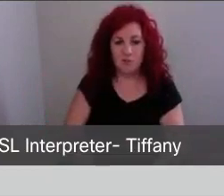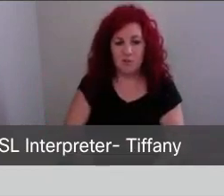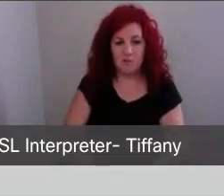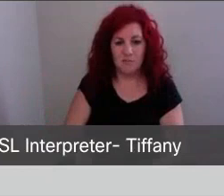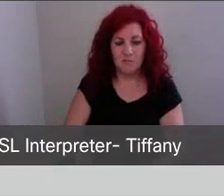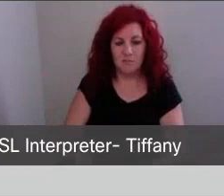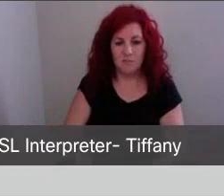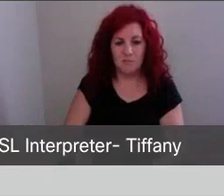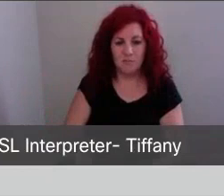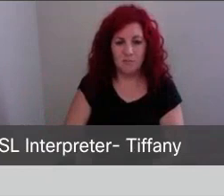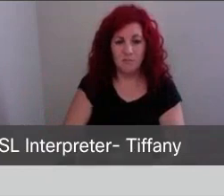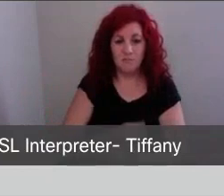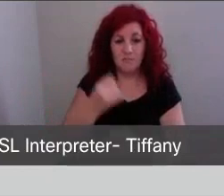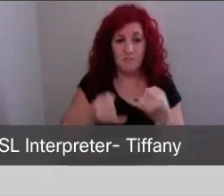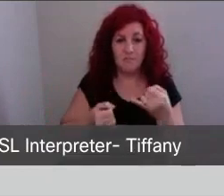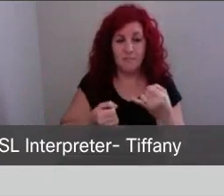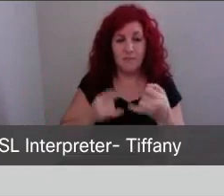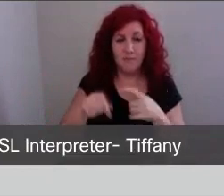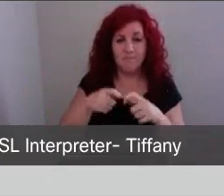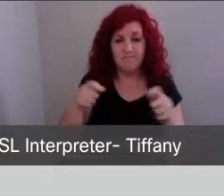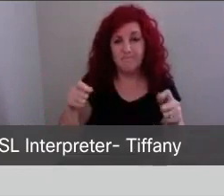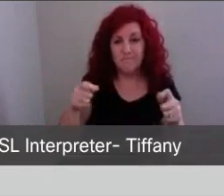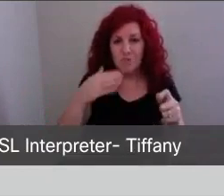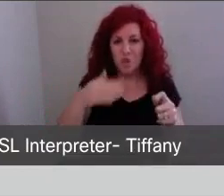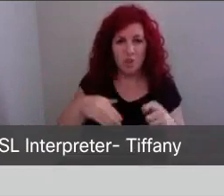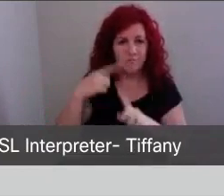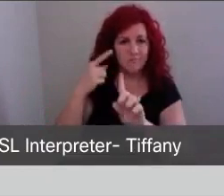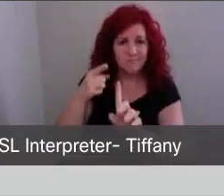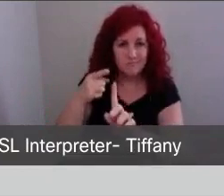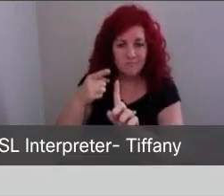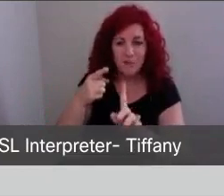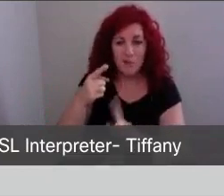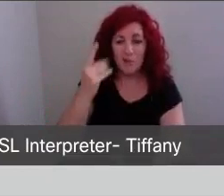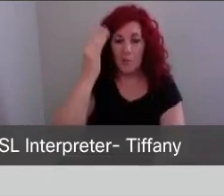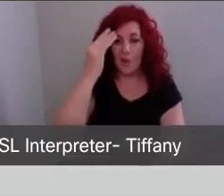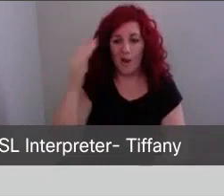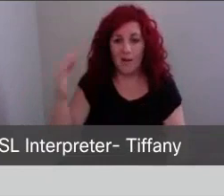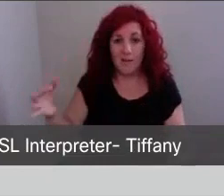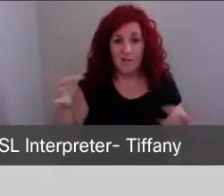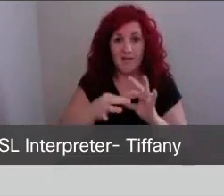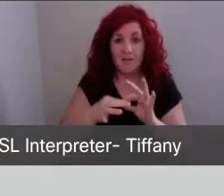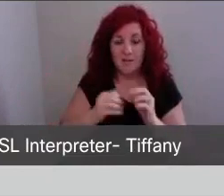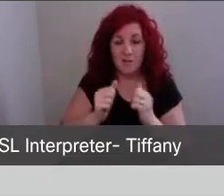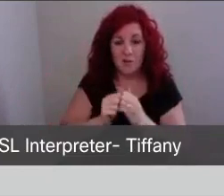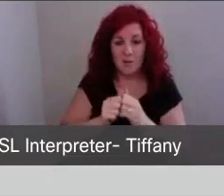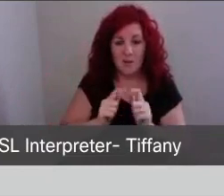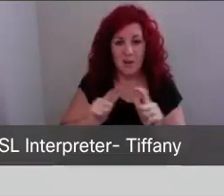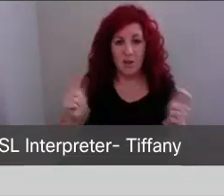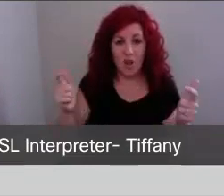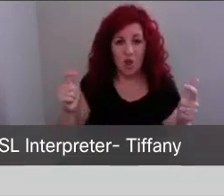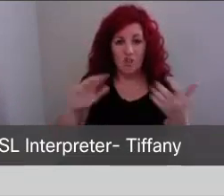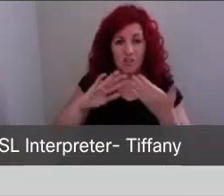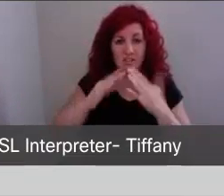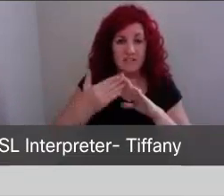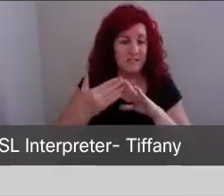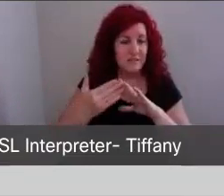to, in closing, make a good case in point why combining this with a large urban area would